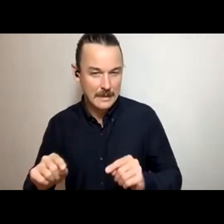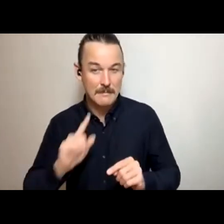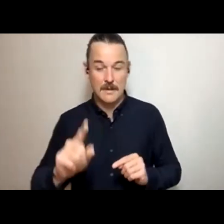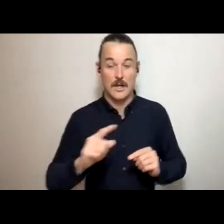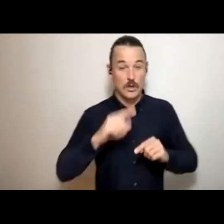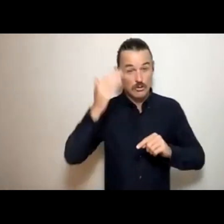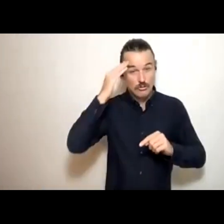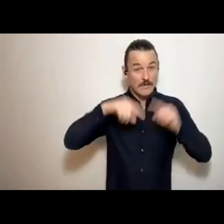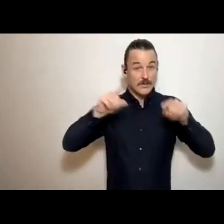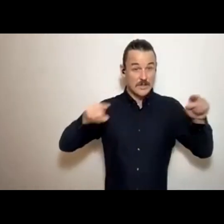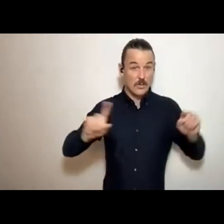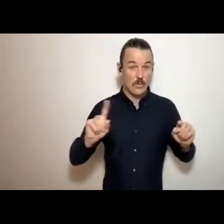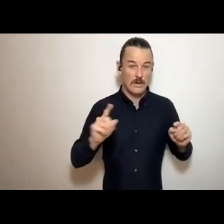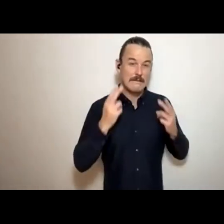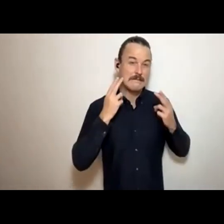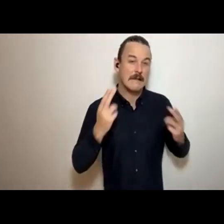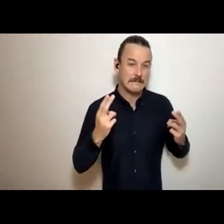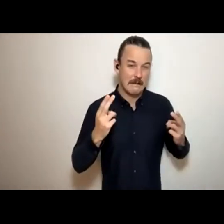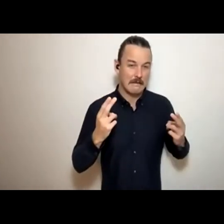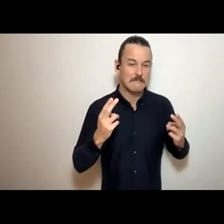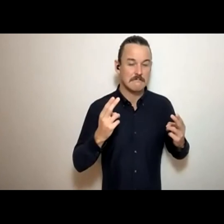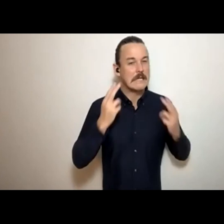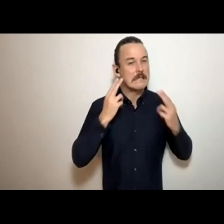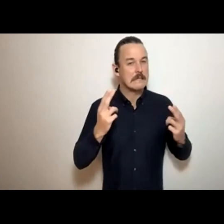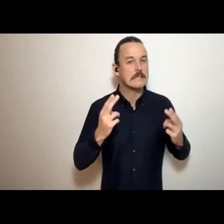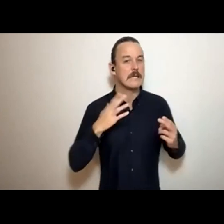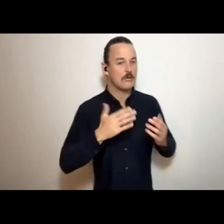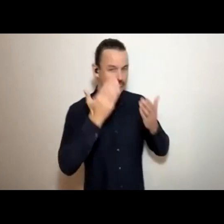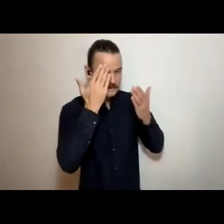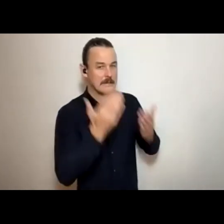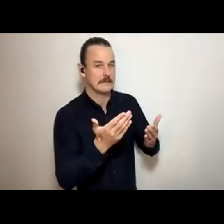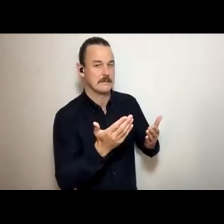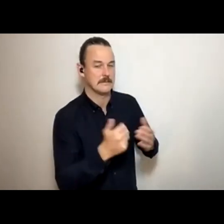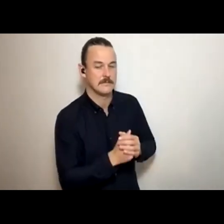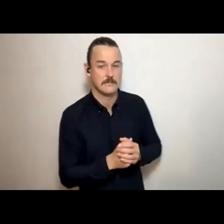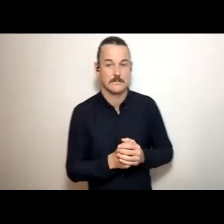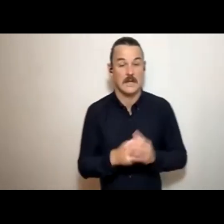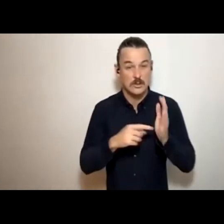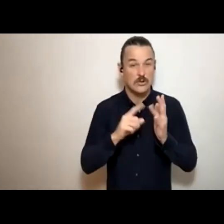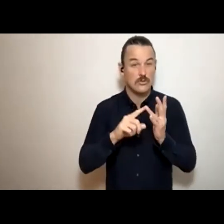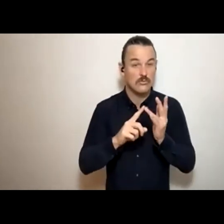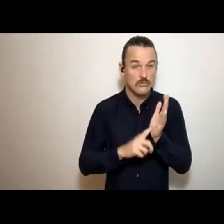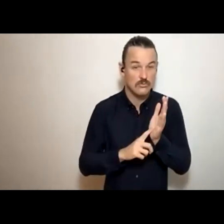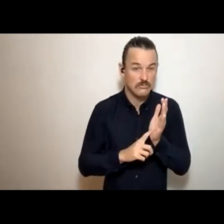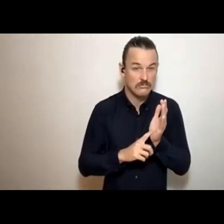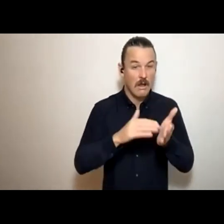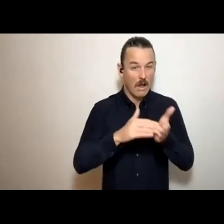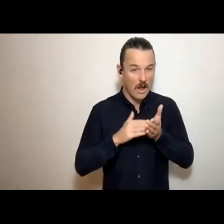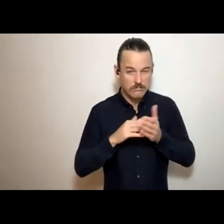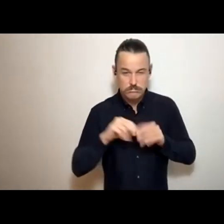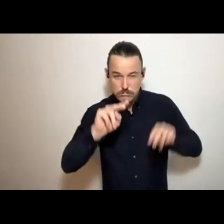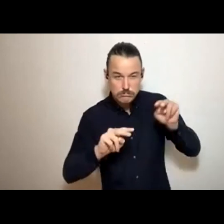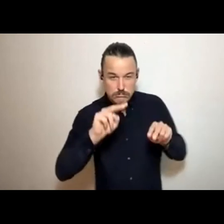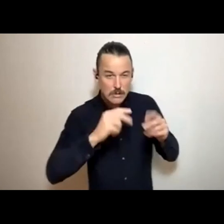respected. It's an analytical tool for examining social issues, and an argument for the